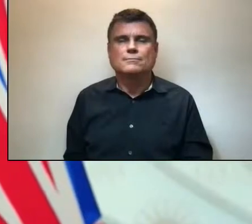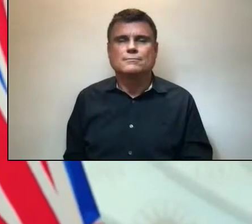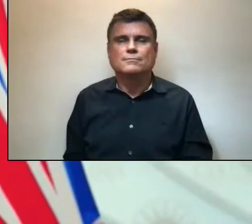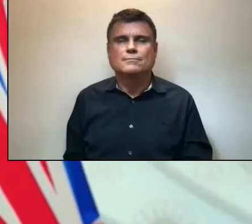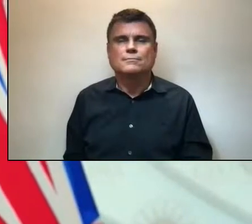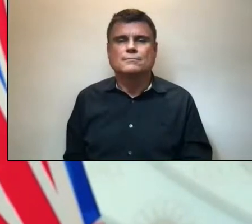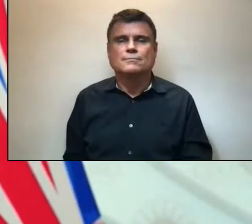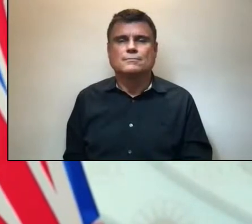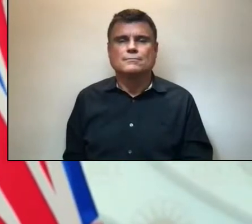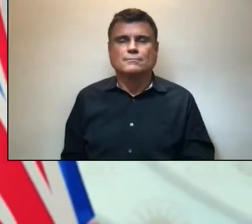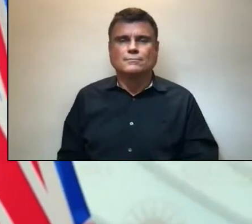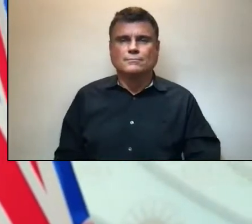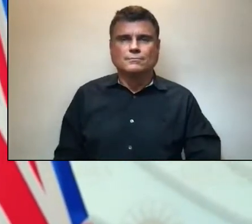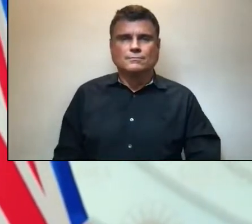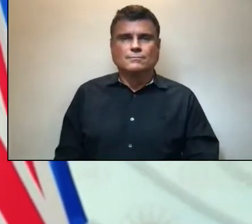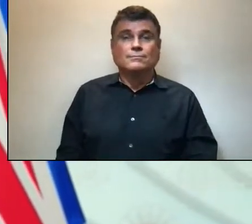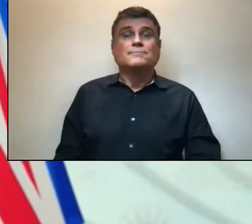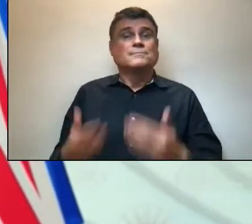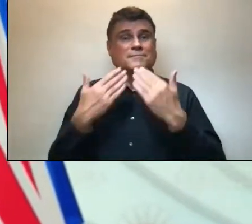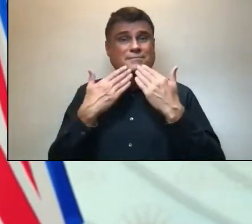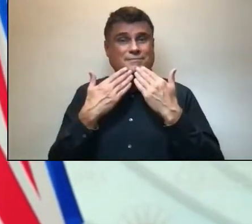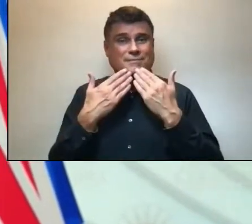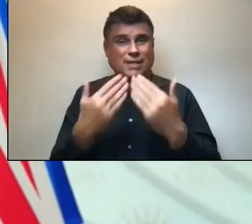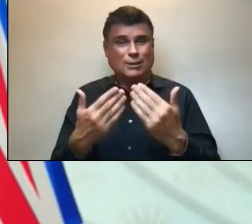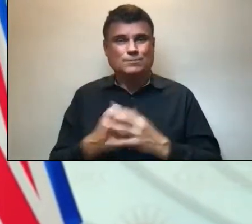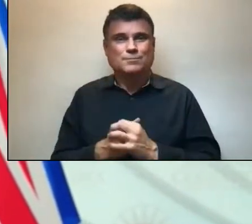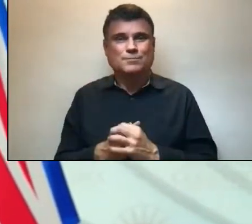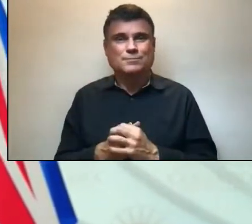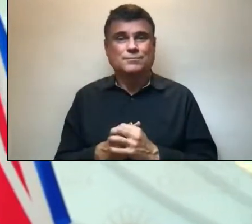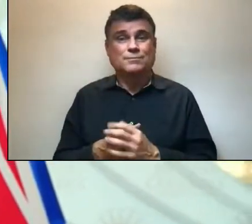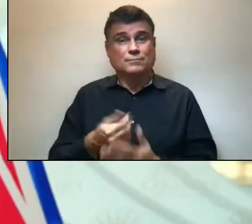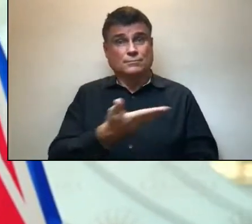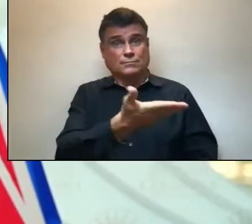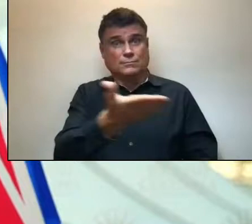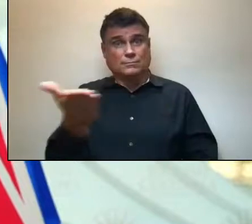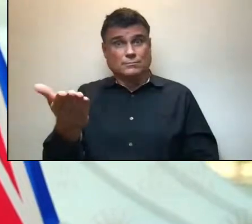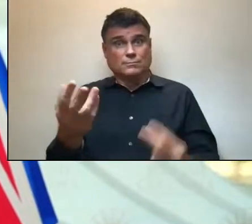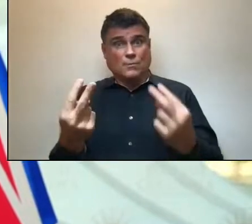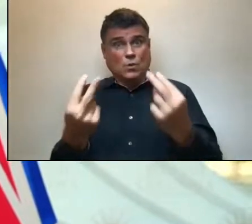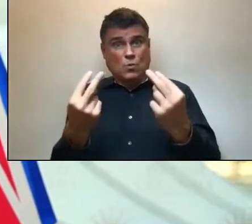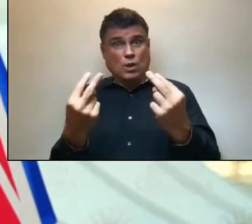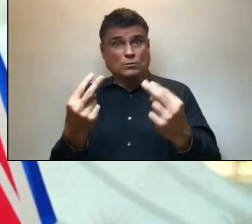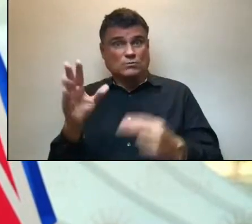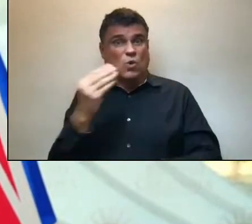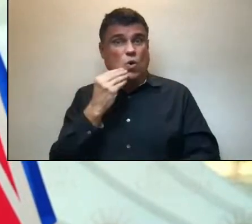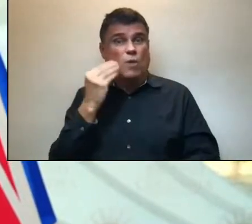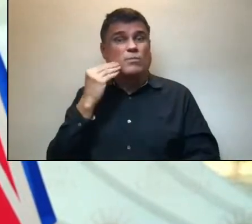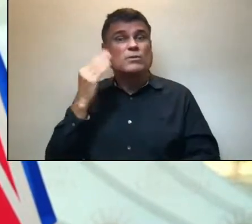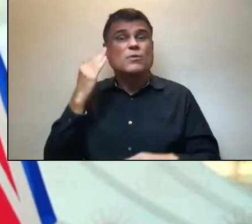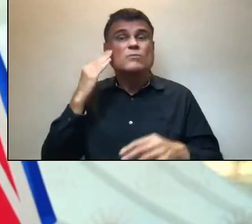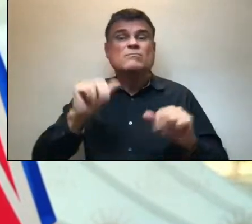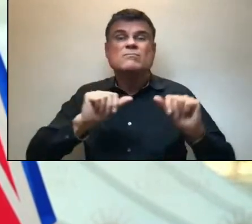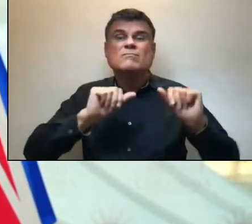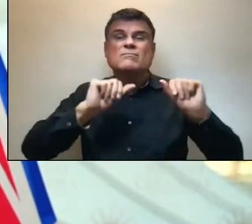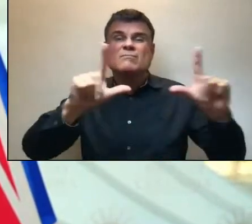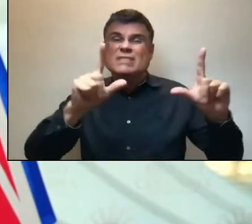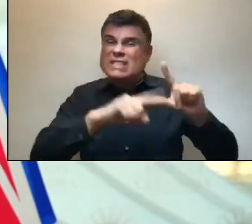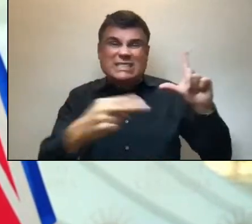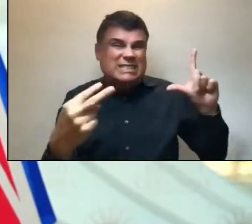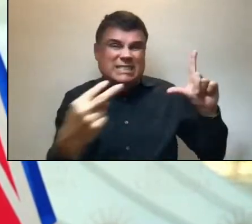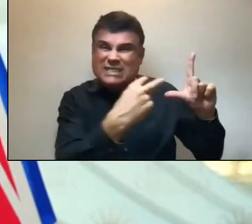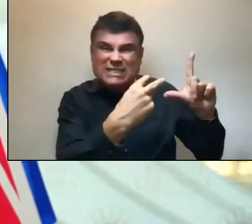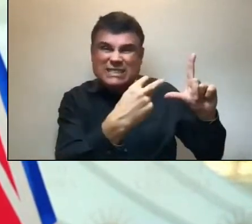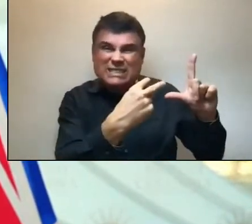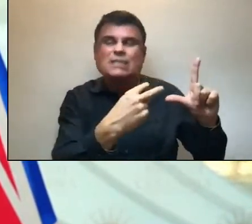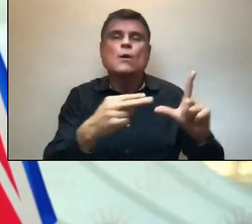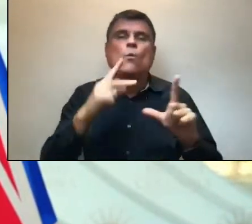Thank you very much. And for those watching at home, sometimes it's hard to read the slides. A copy of the presentation is being posted to the BC CDC website